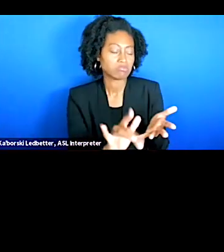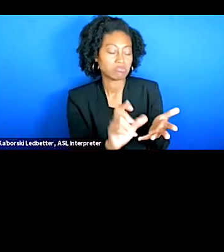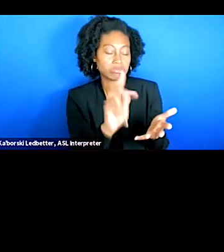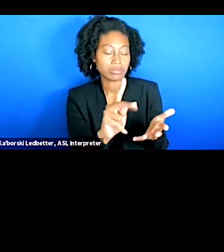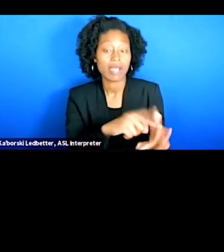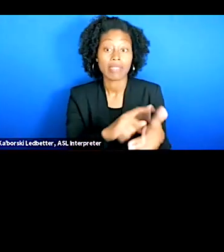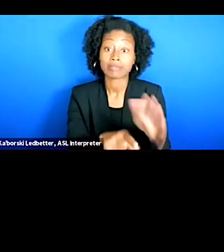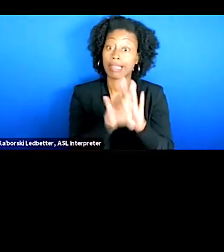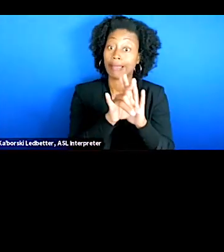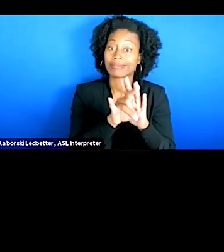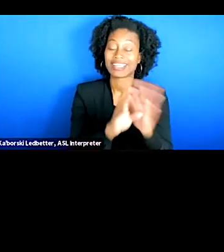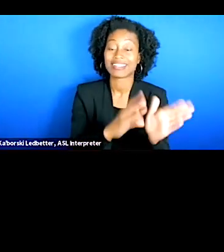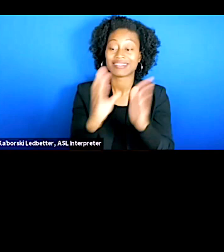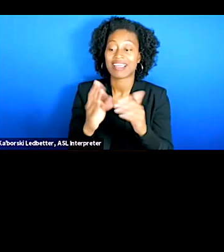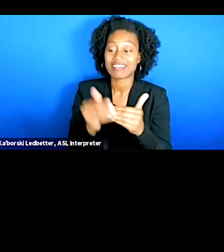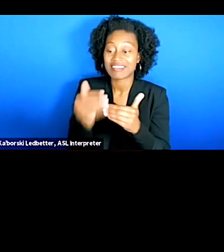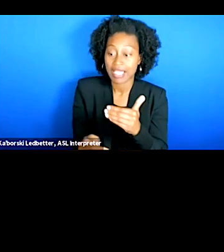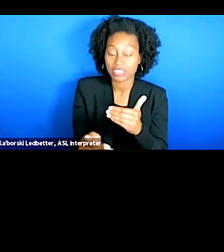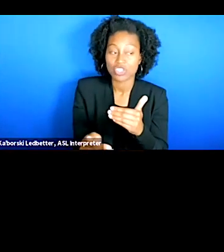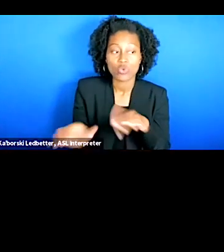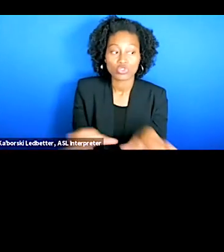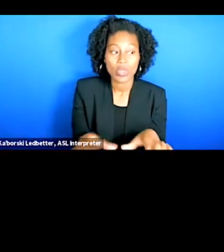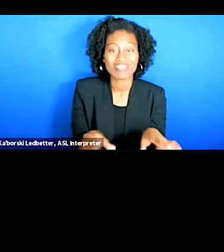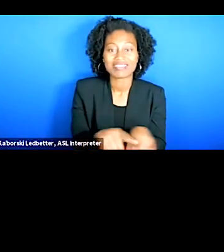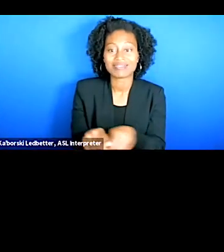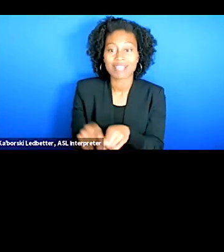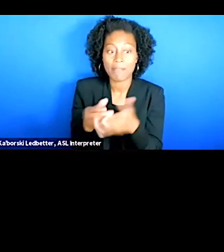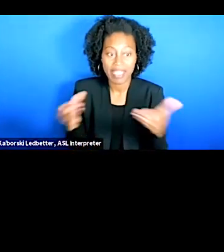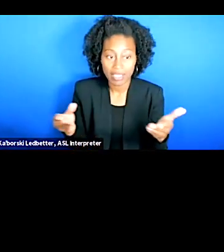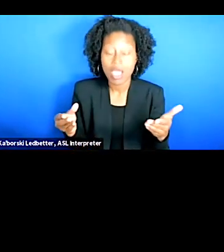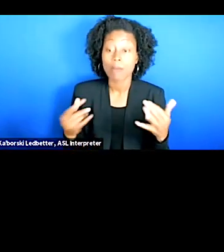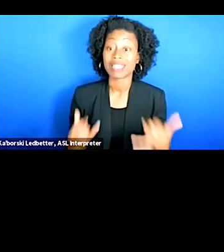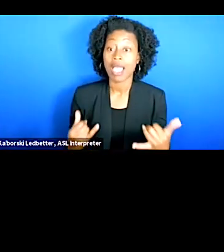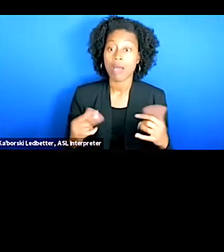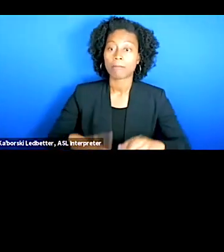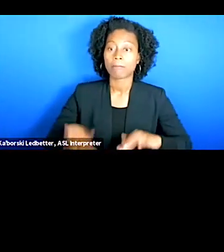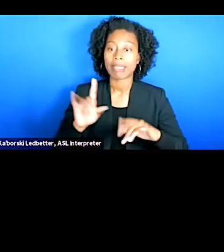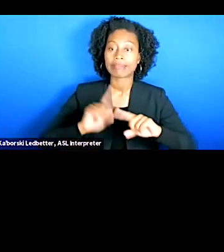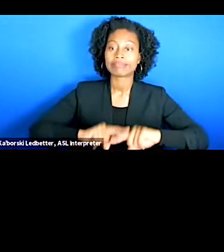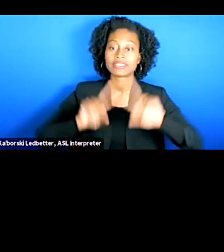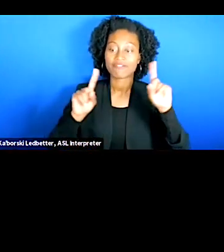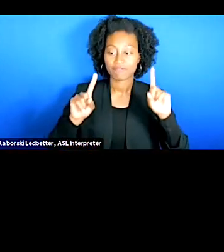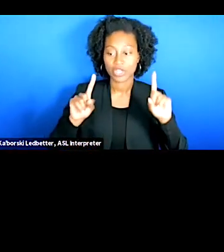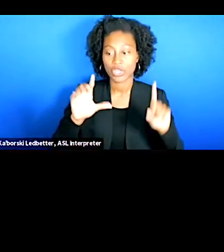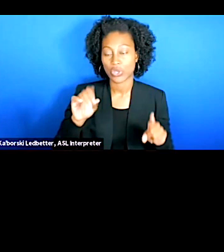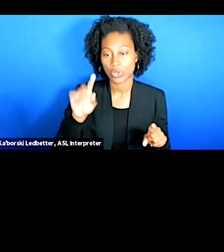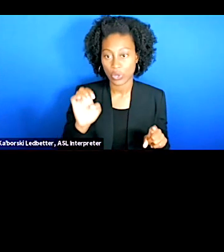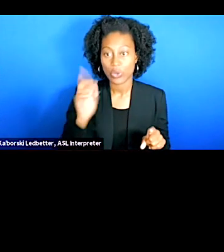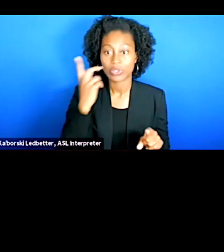next. And we're going to do the same thing. But this time we're going to pick a different code so we can see how the two